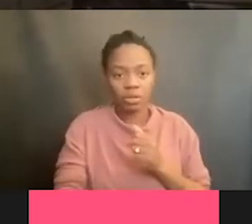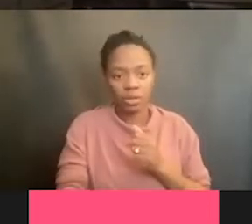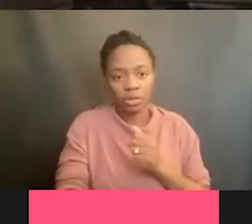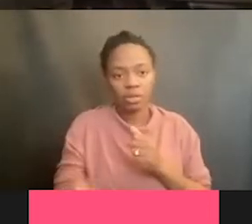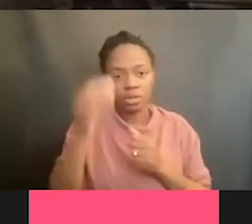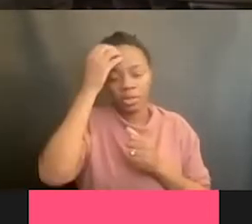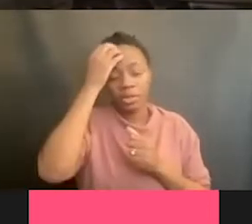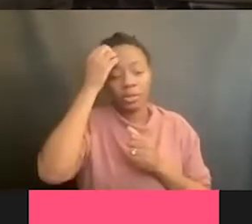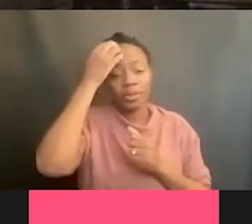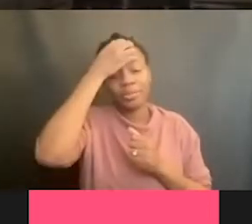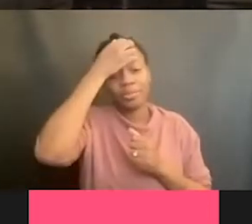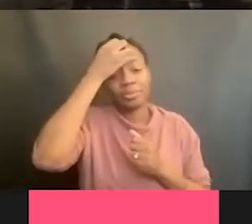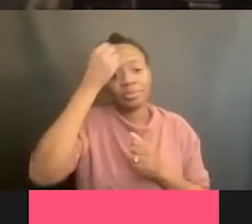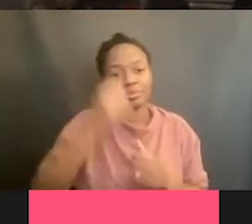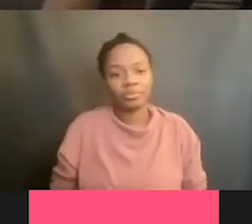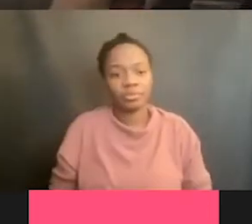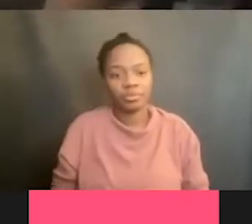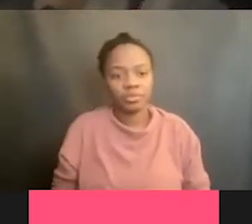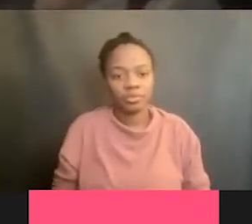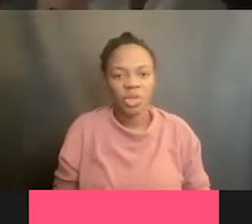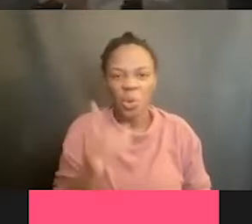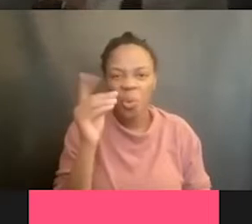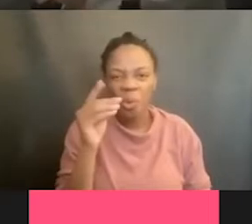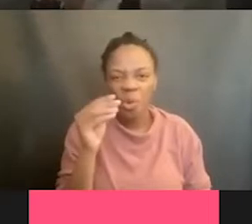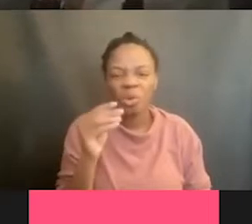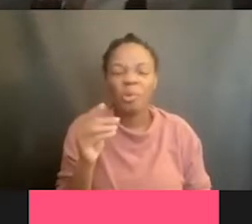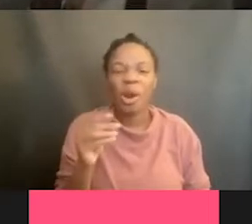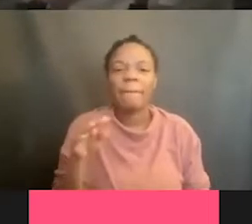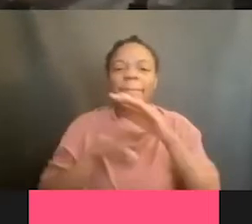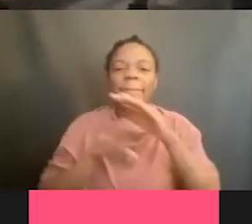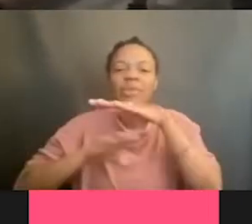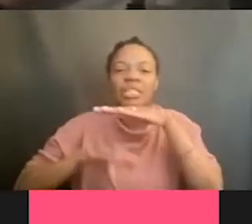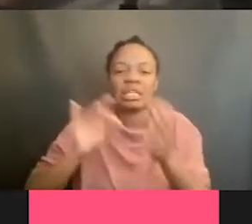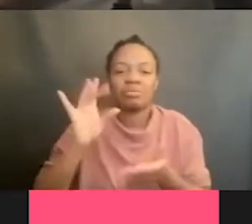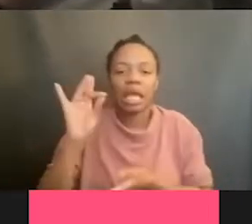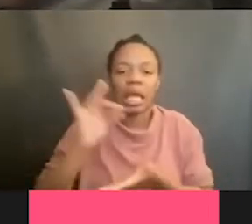Okay, let's try one more time the basic then.